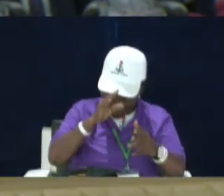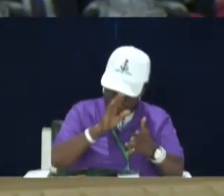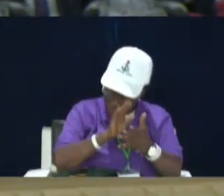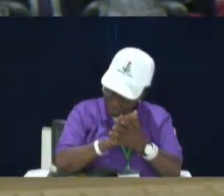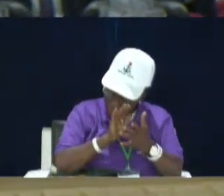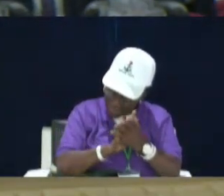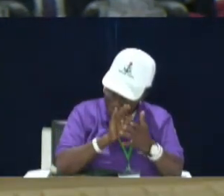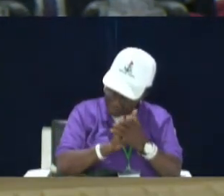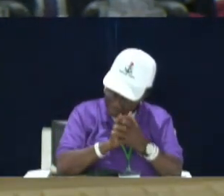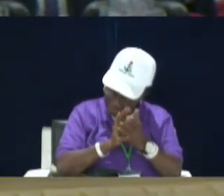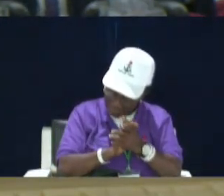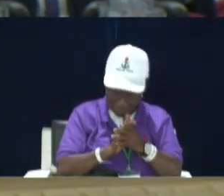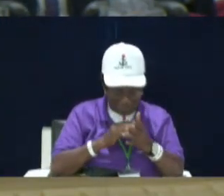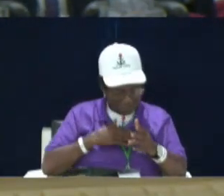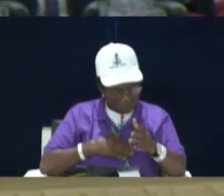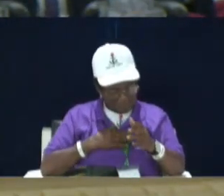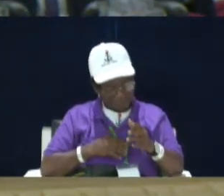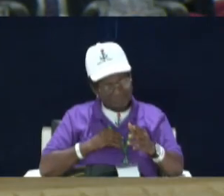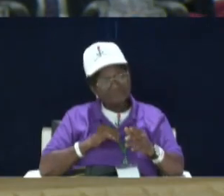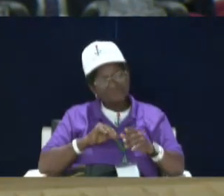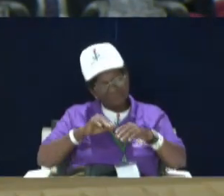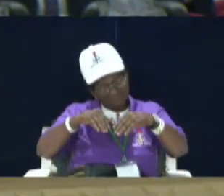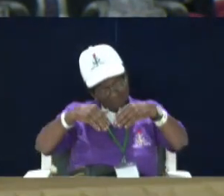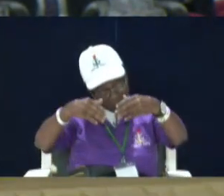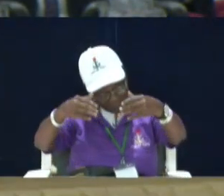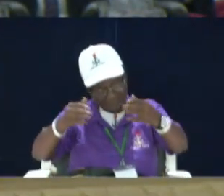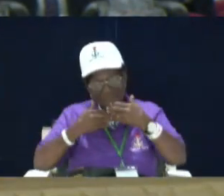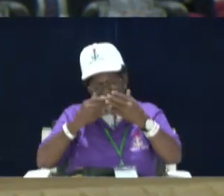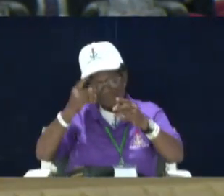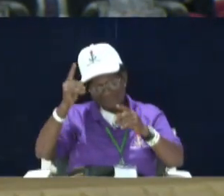And he always reserves the best to the last.